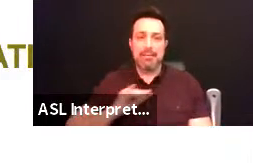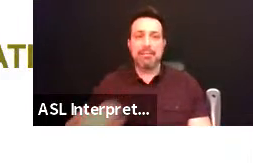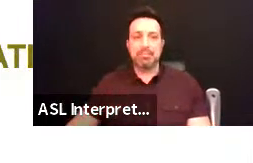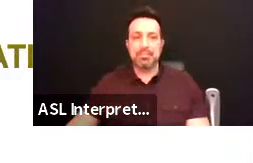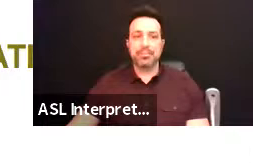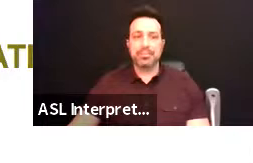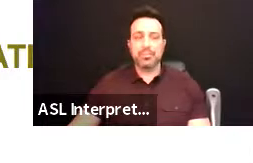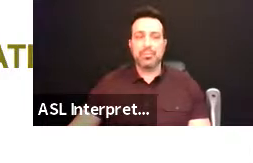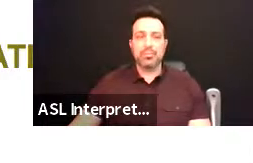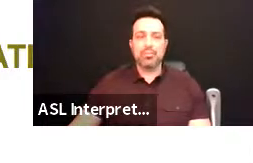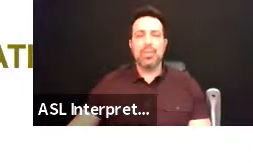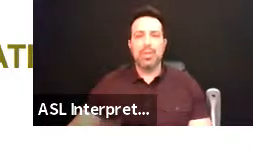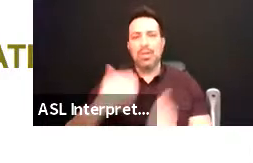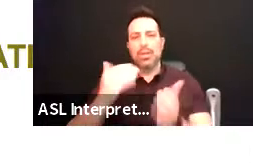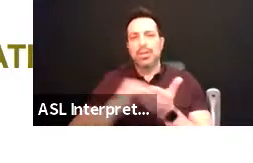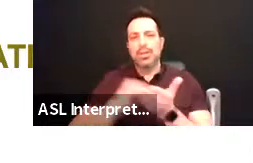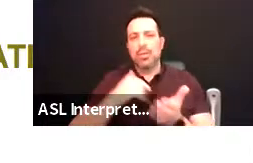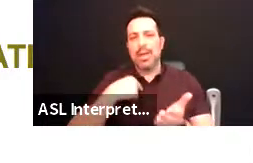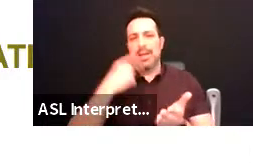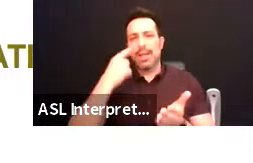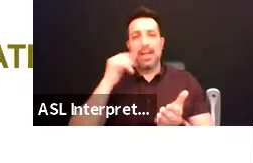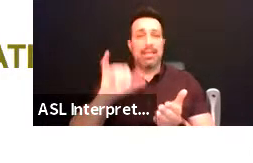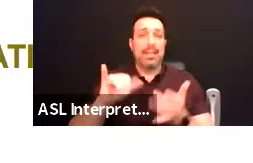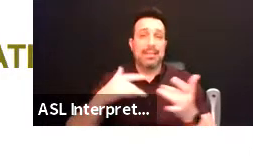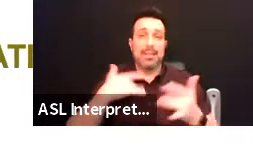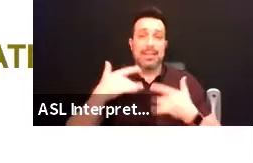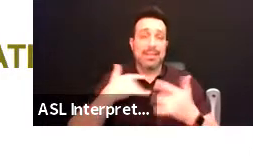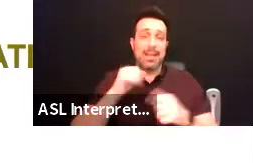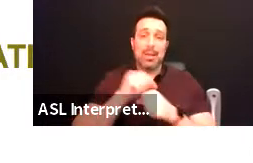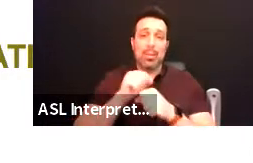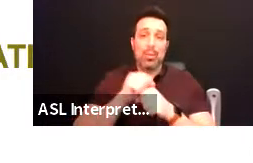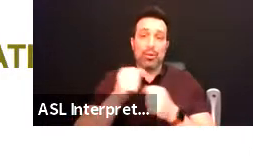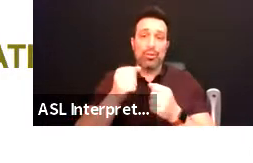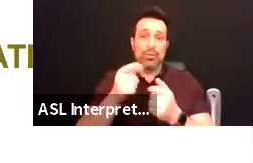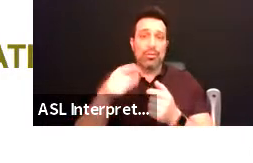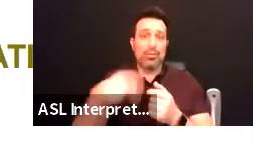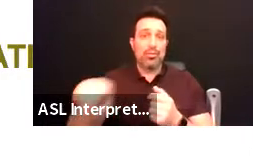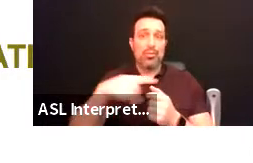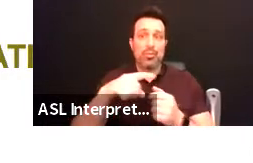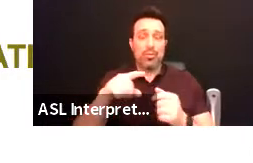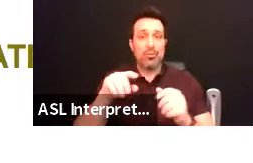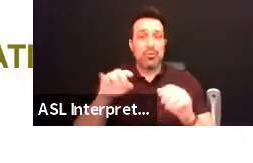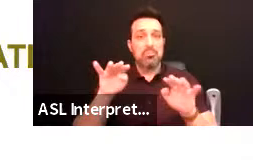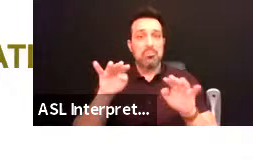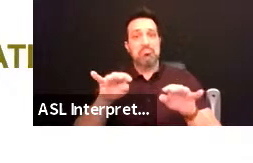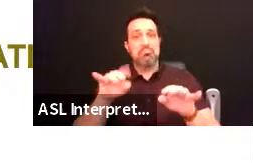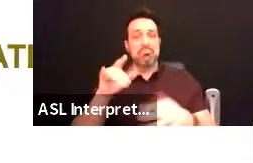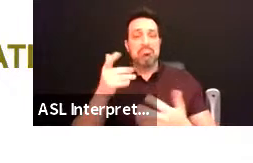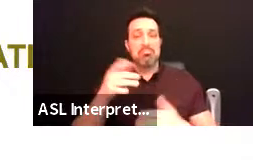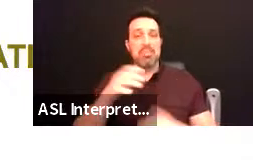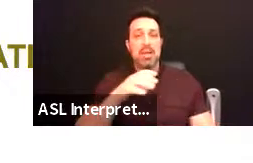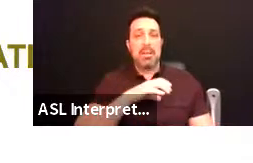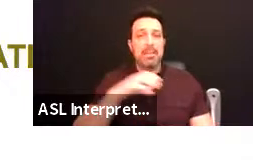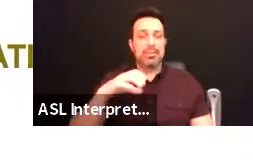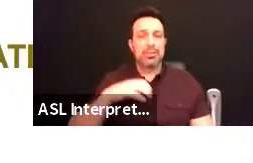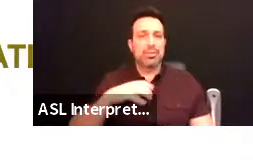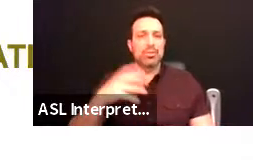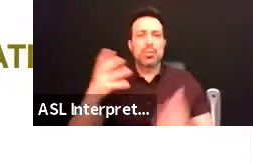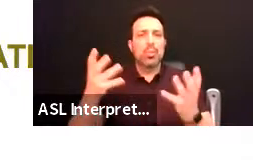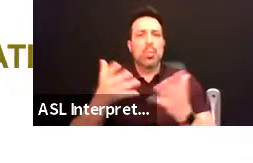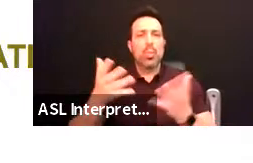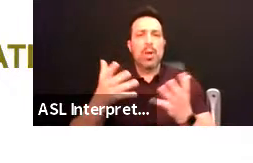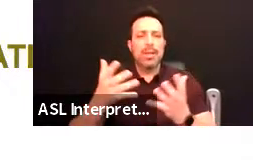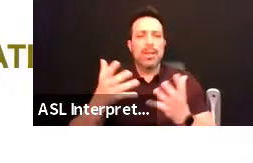So again, I think this is the exciting work ahead of you all as a commission, is just really what is